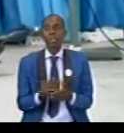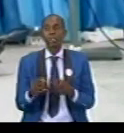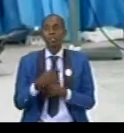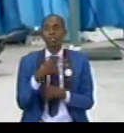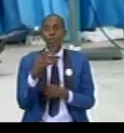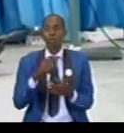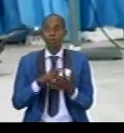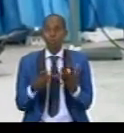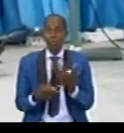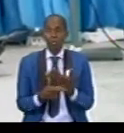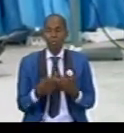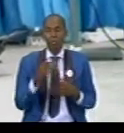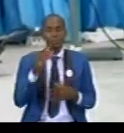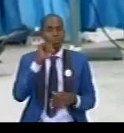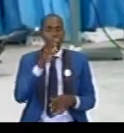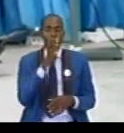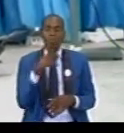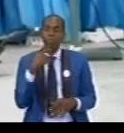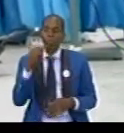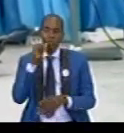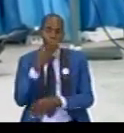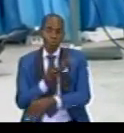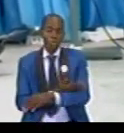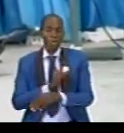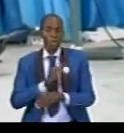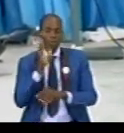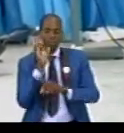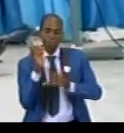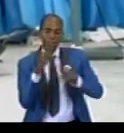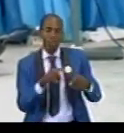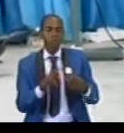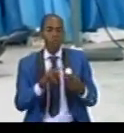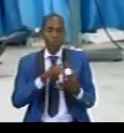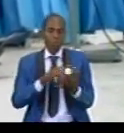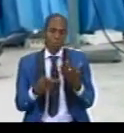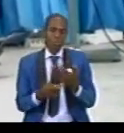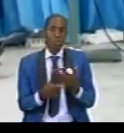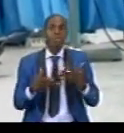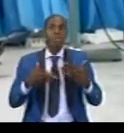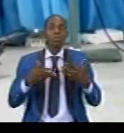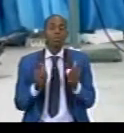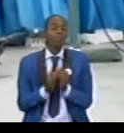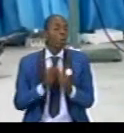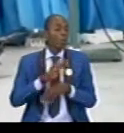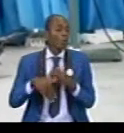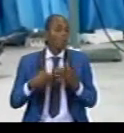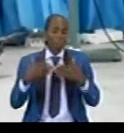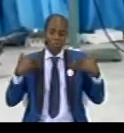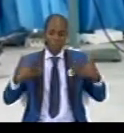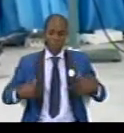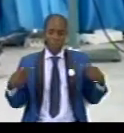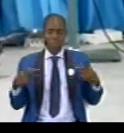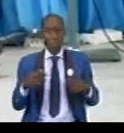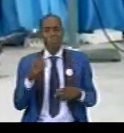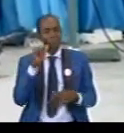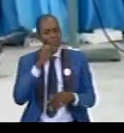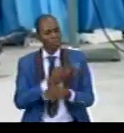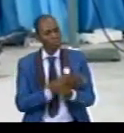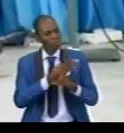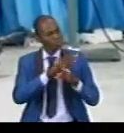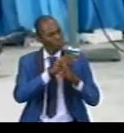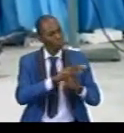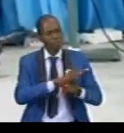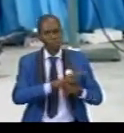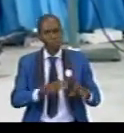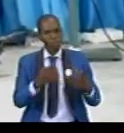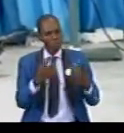I tell my daughter, I'm coming to this place. But all the body pain. My daughter said, I should not come. My son said to me from Abuja,